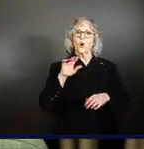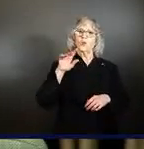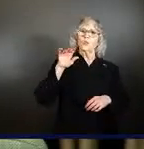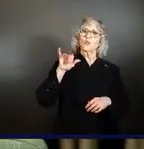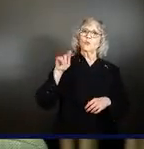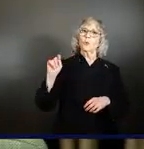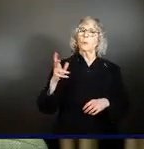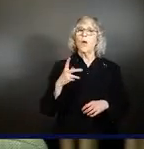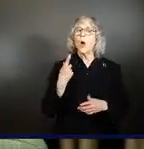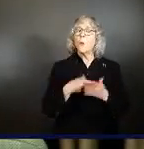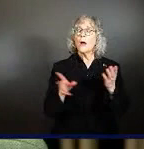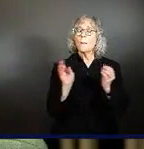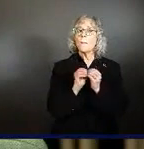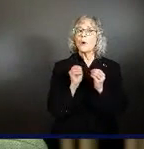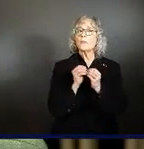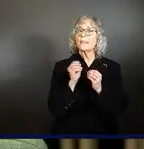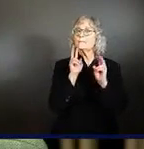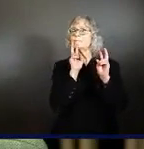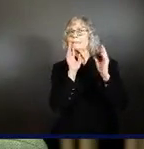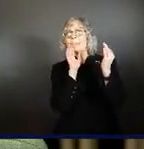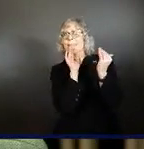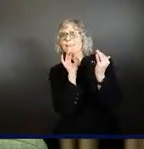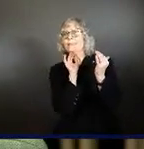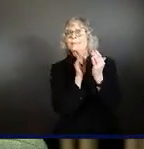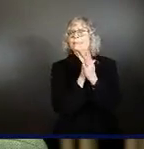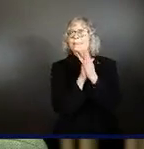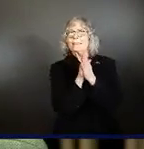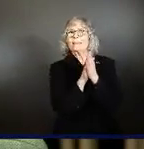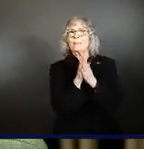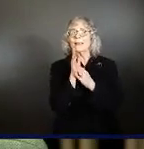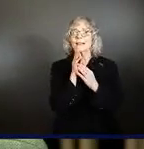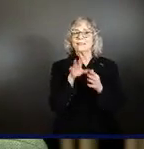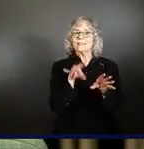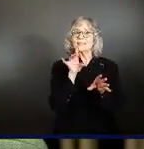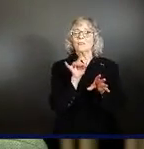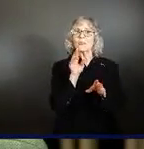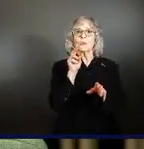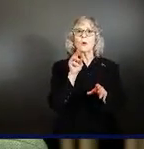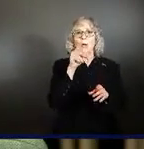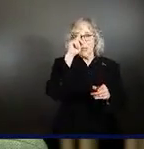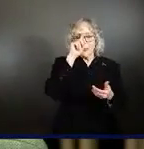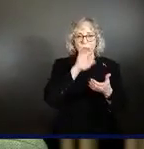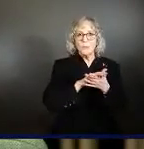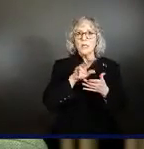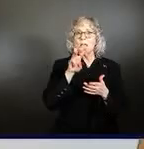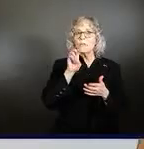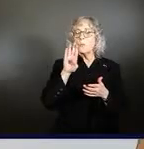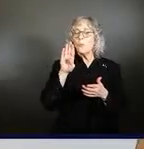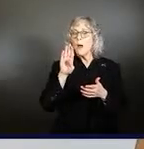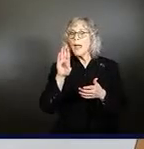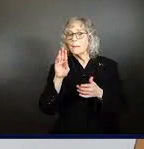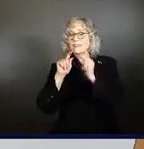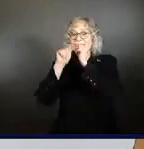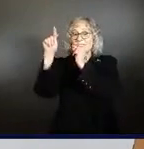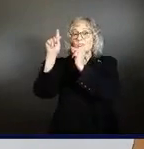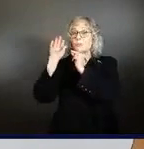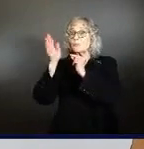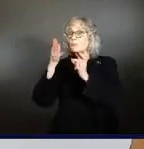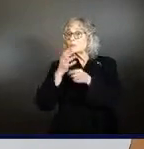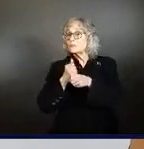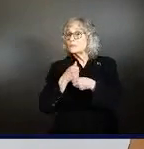more anticipated discoveries that you believe the James Webb Space Telescope is capable of making?